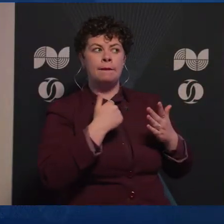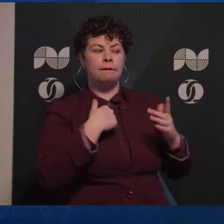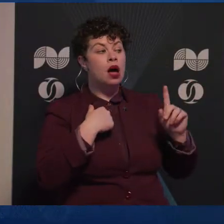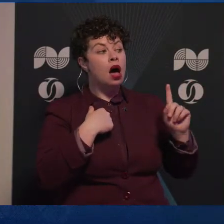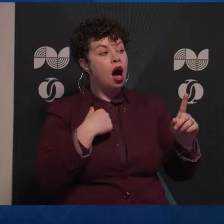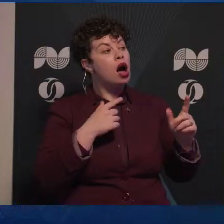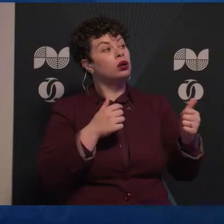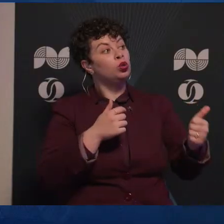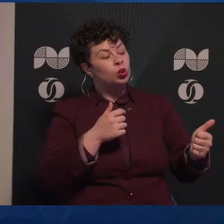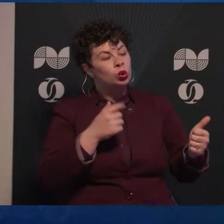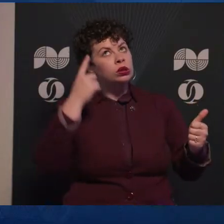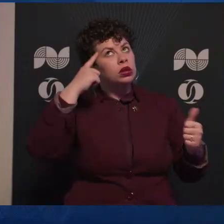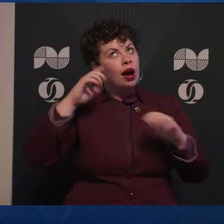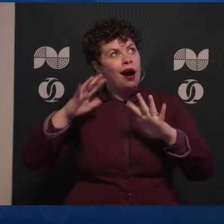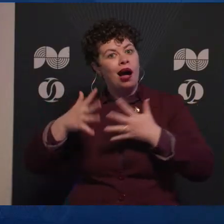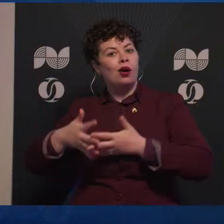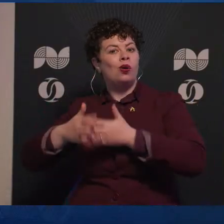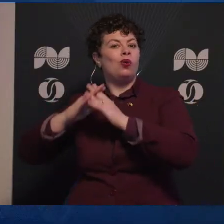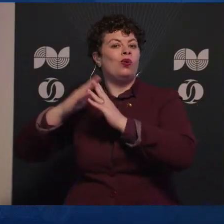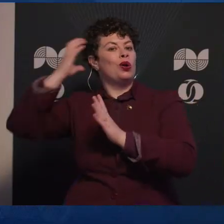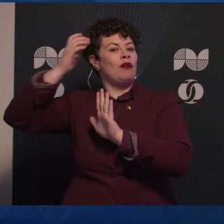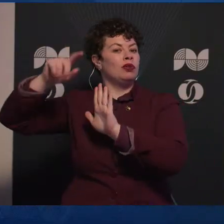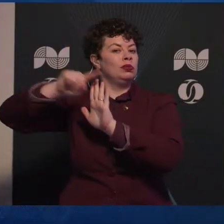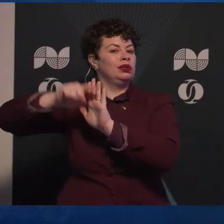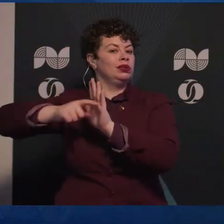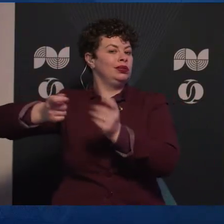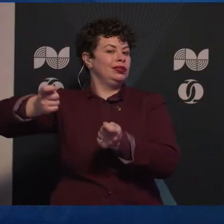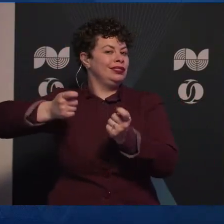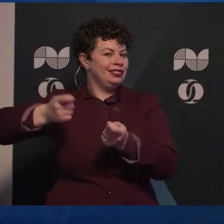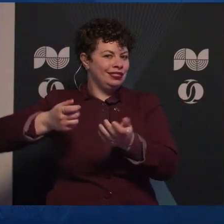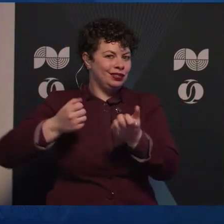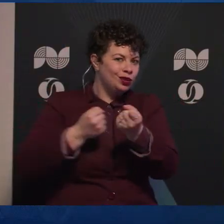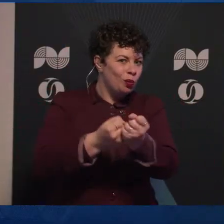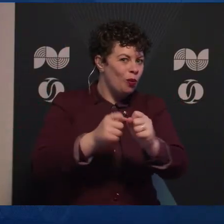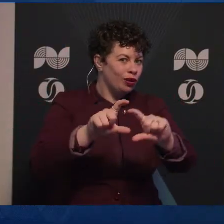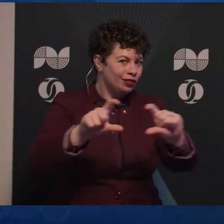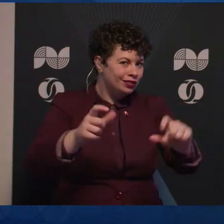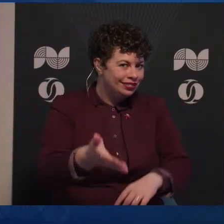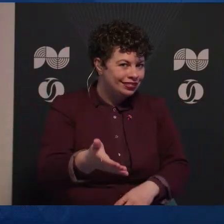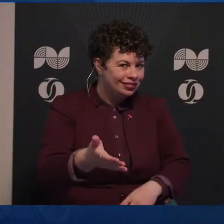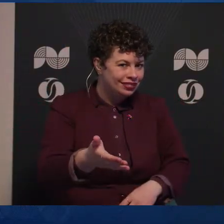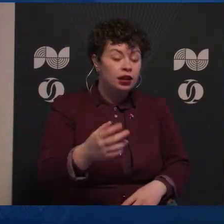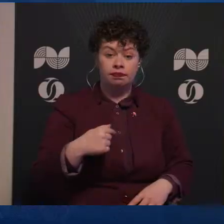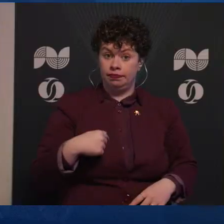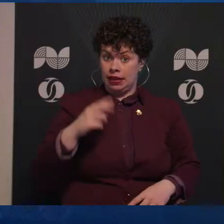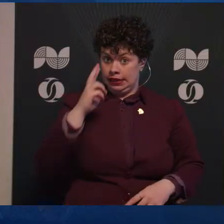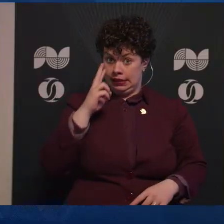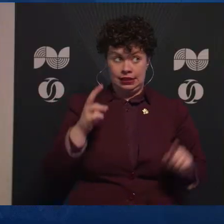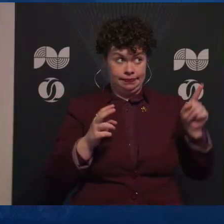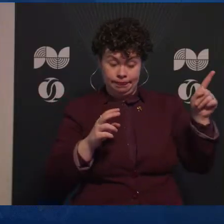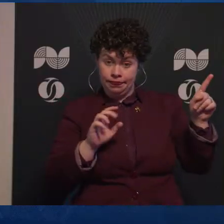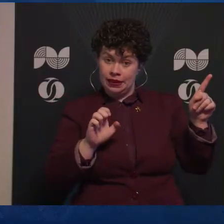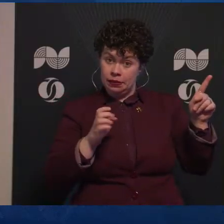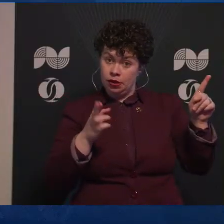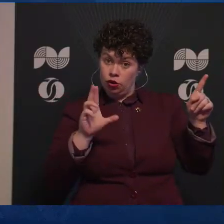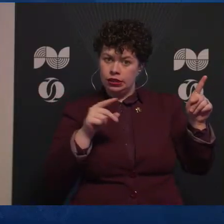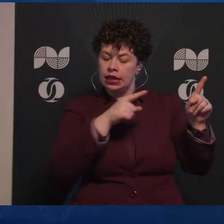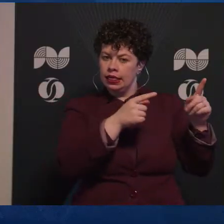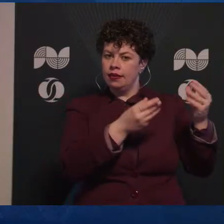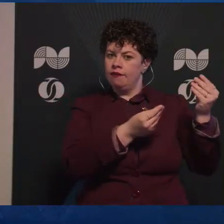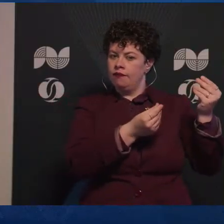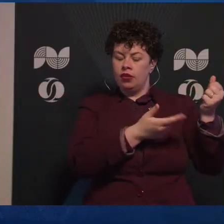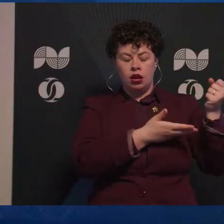And I think with the roles of EBRD has today, that finance and they support a lot of projects in